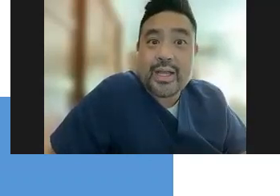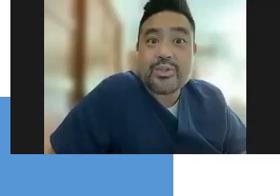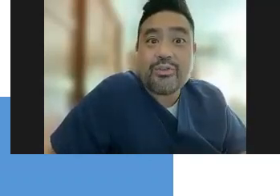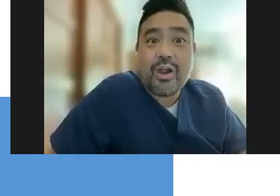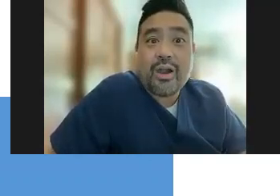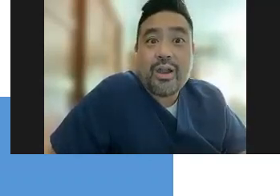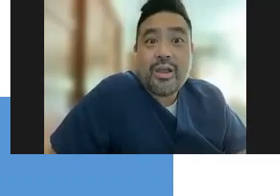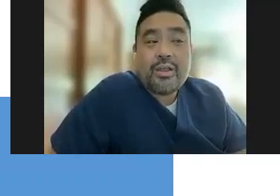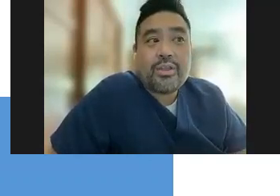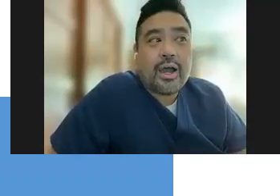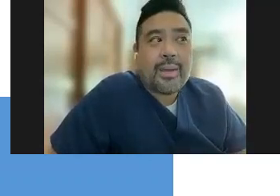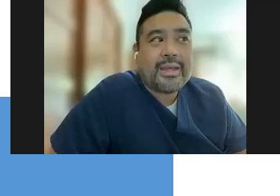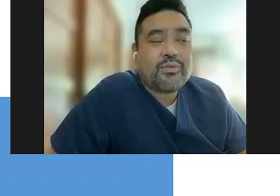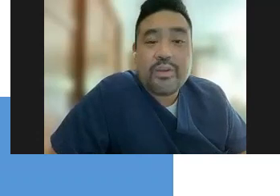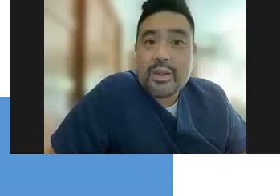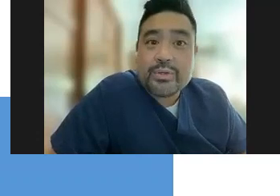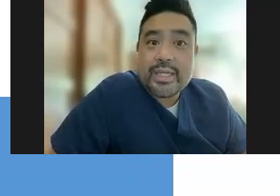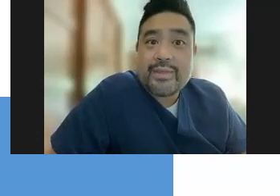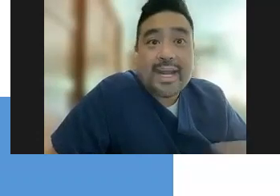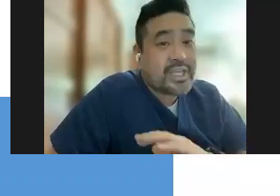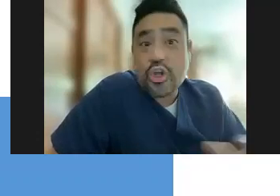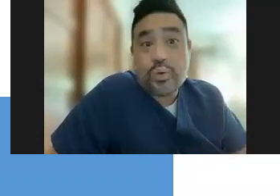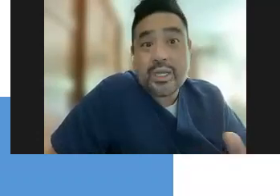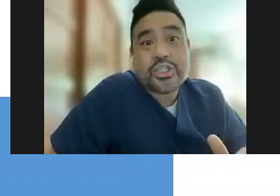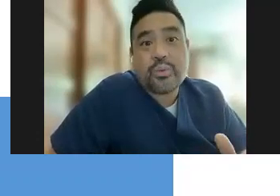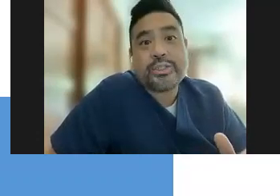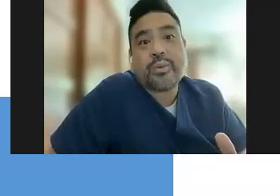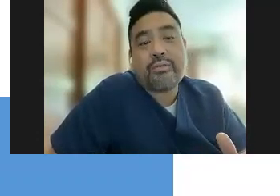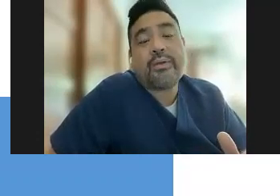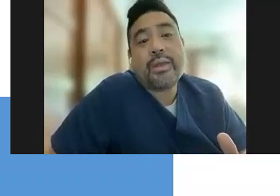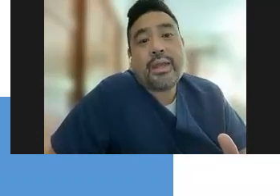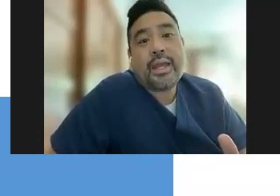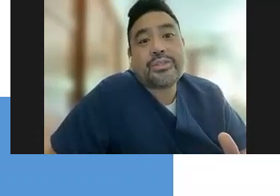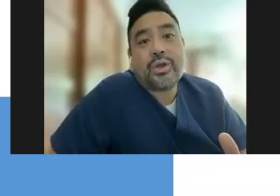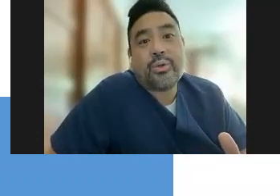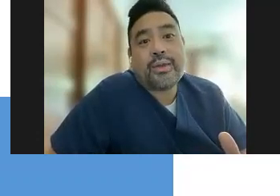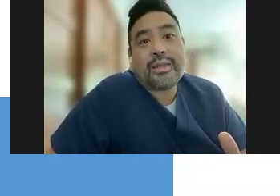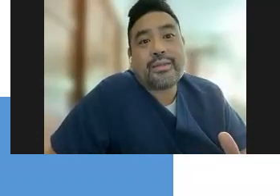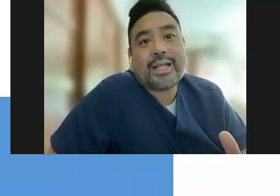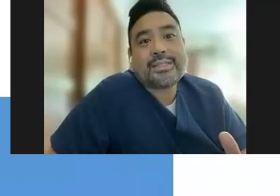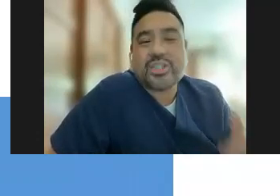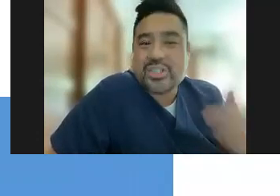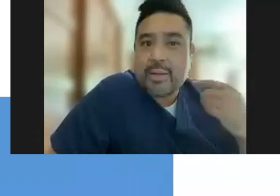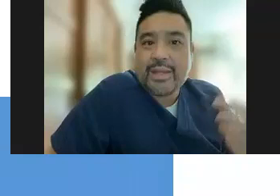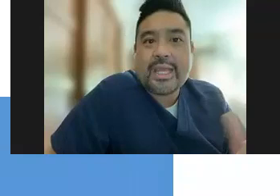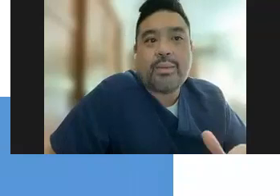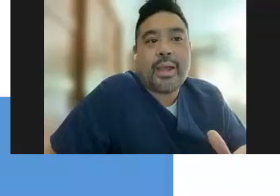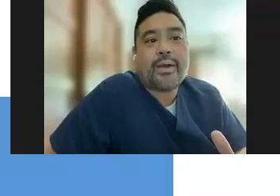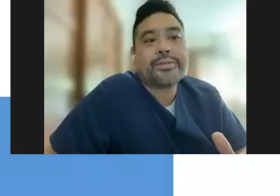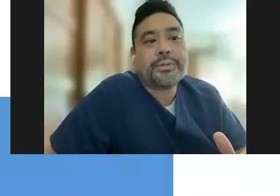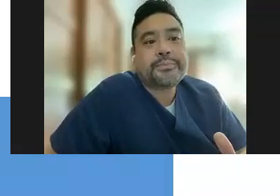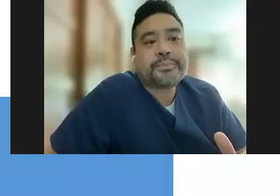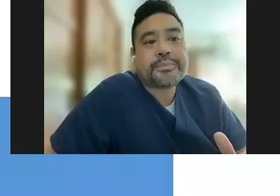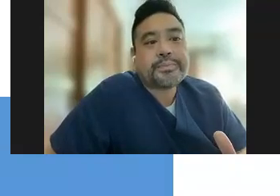been hospitalized so far, I think it's 50% that actually had no condition whatsoever. And so I think that's just something to keep in